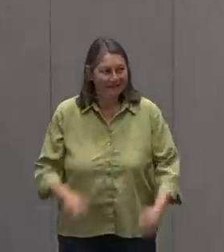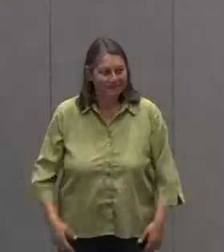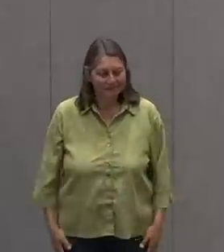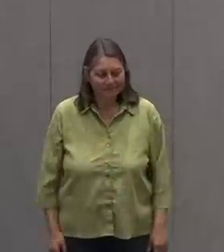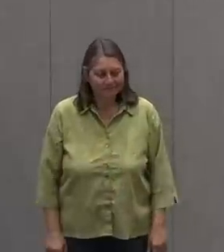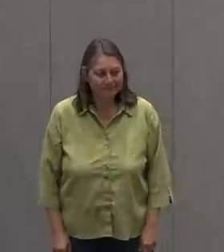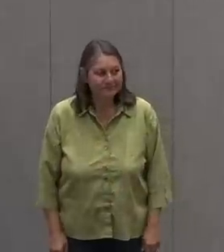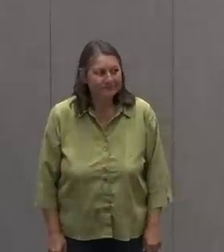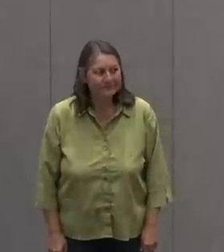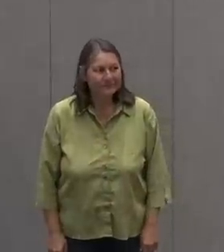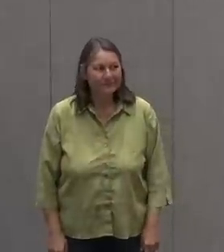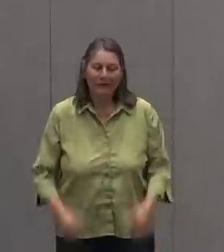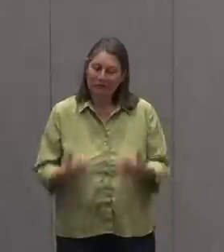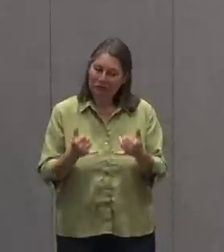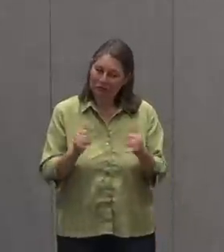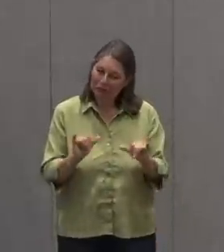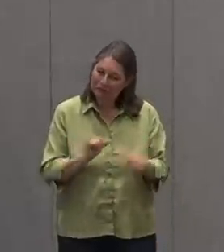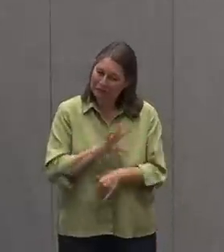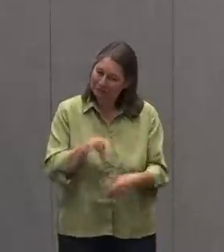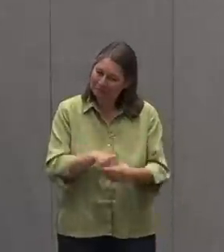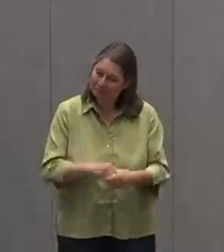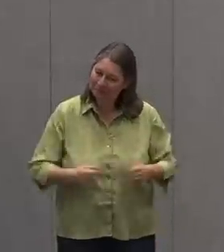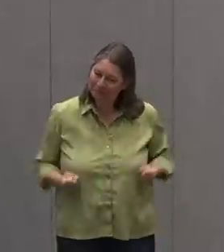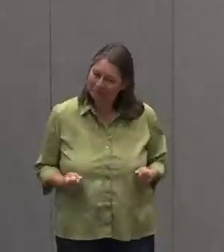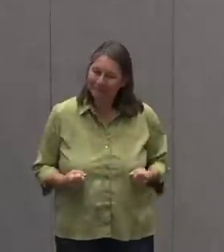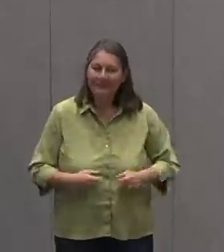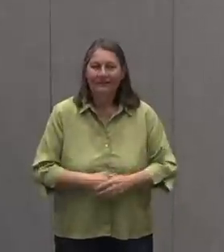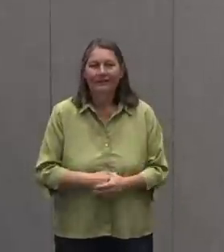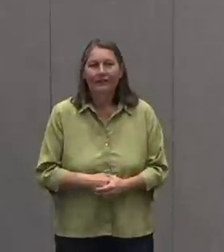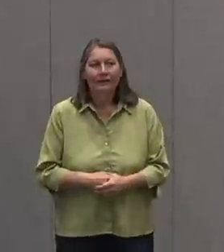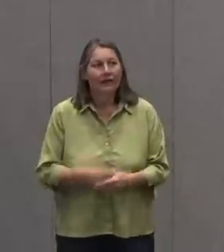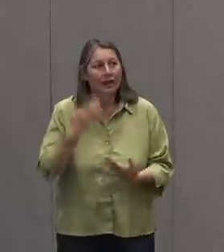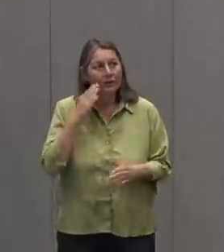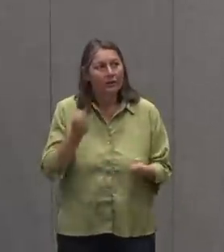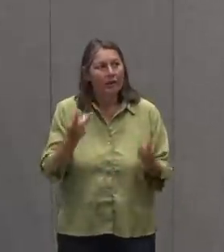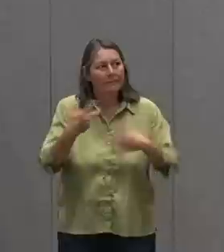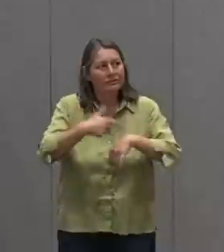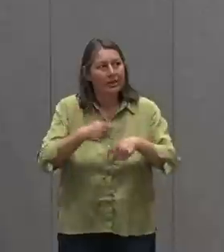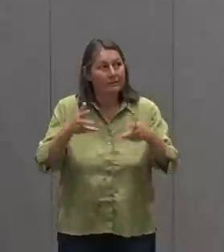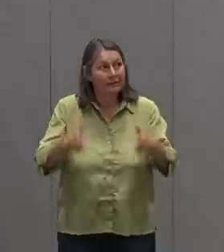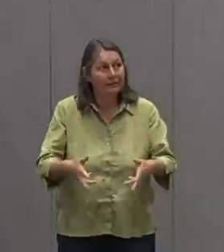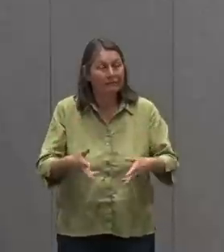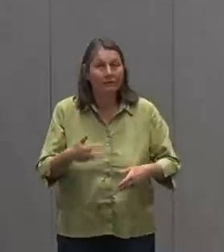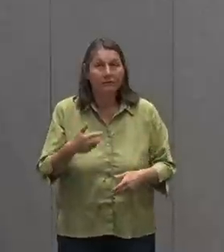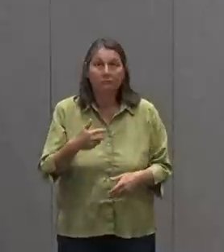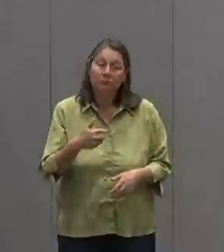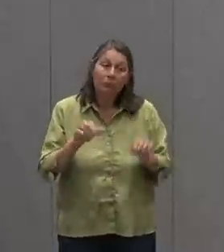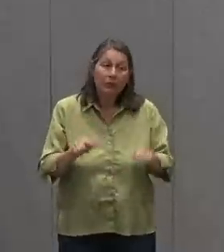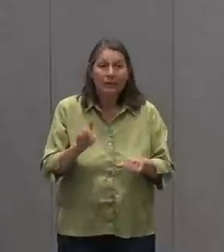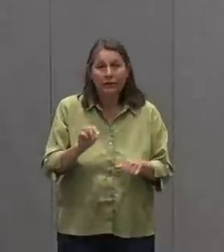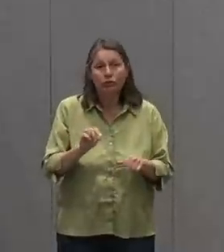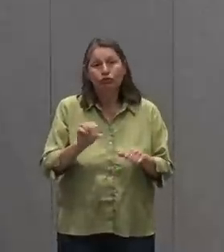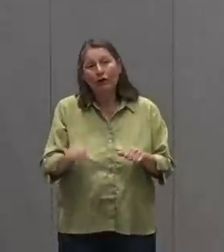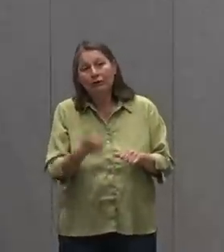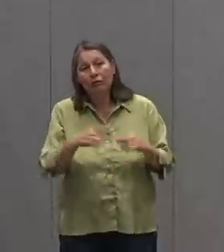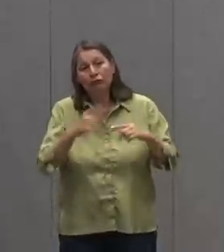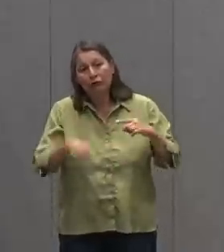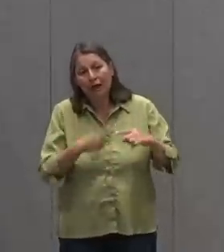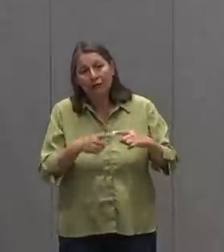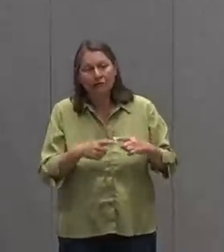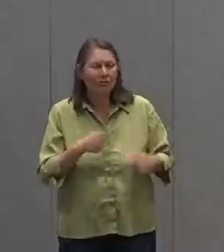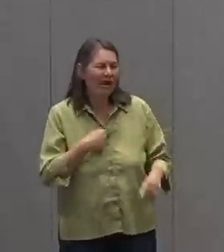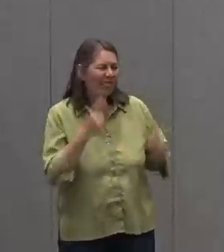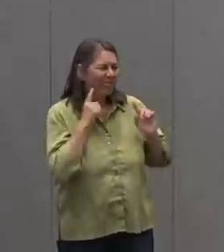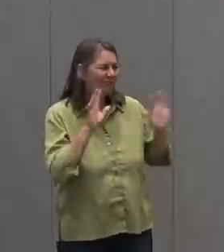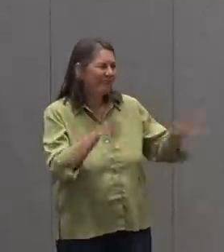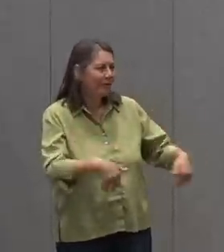All right. You're still in the game. You're still in the game. I'm not sure how much time we still have, so we could do one more round. Or I think we're fine. I think we're fine.